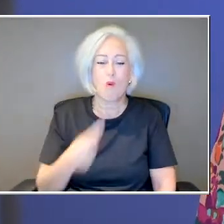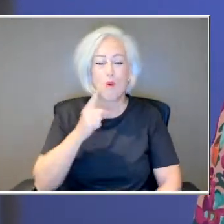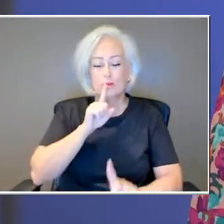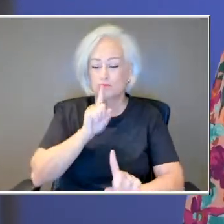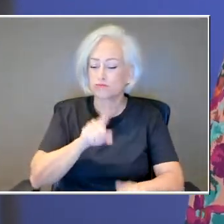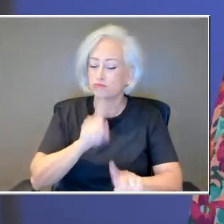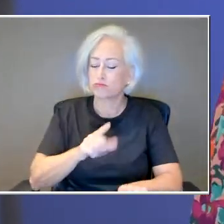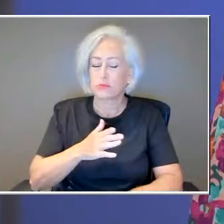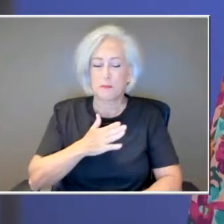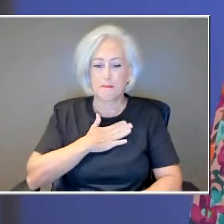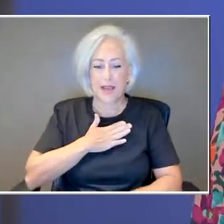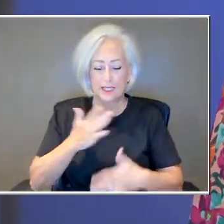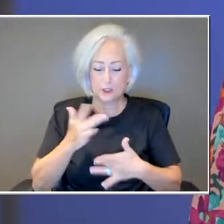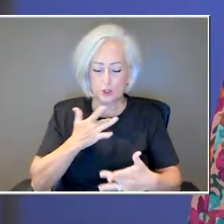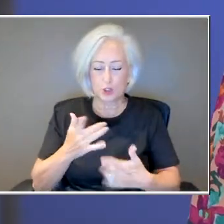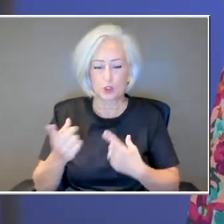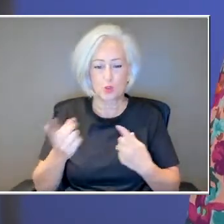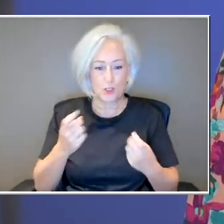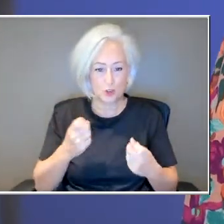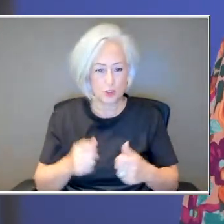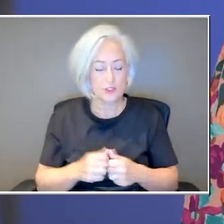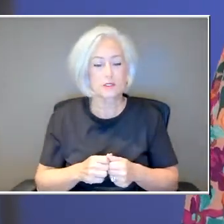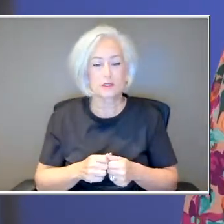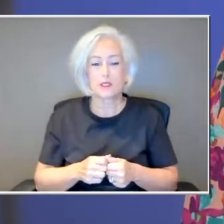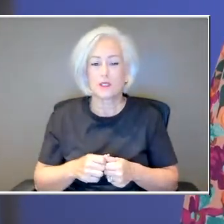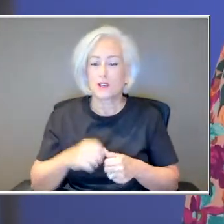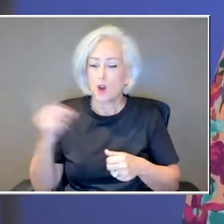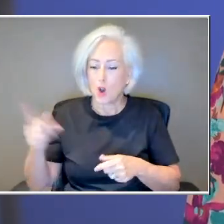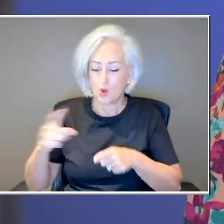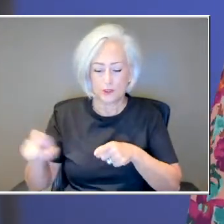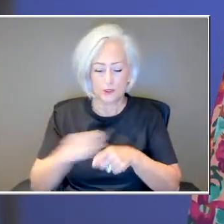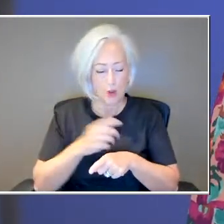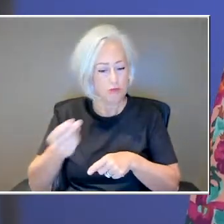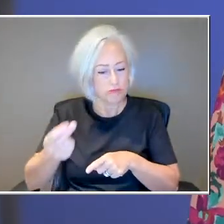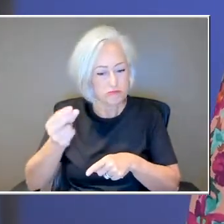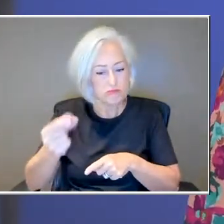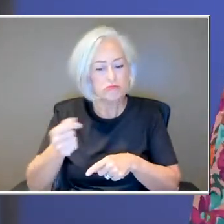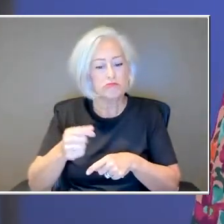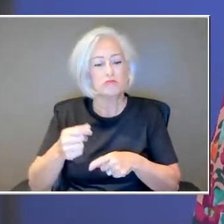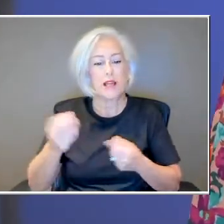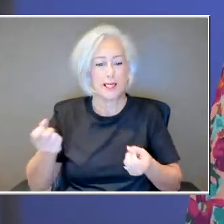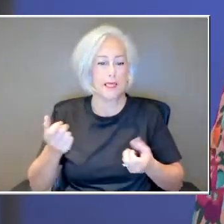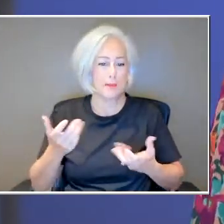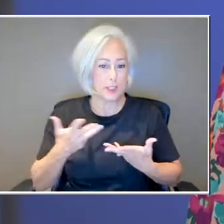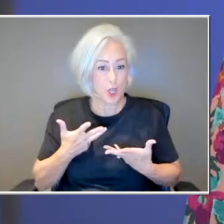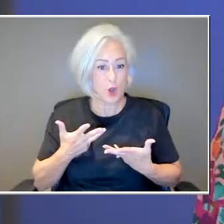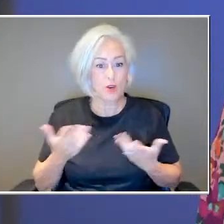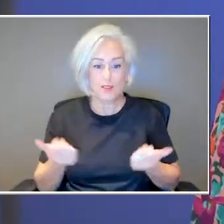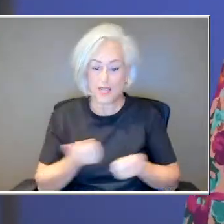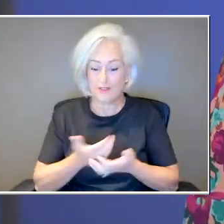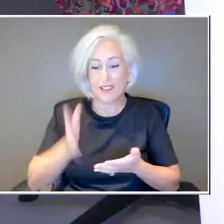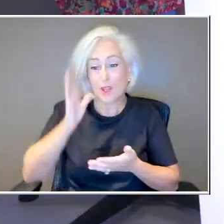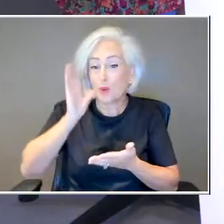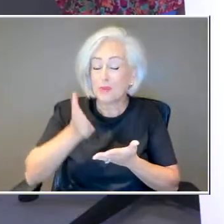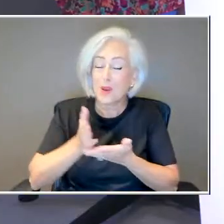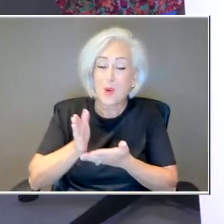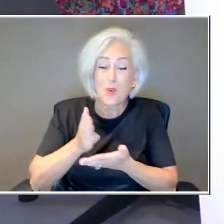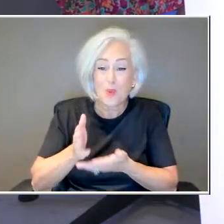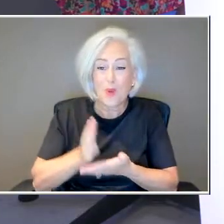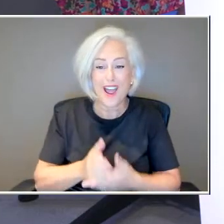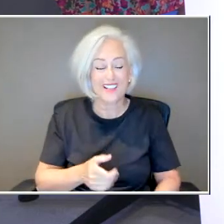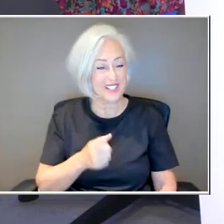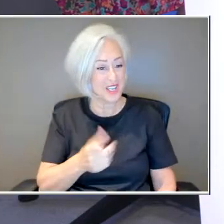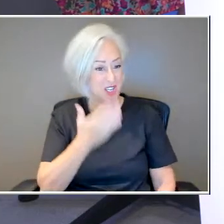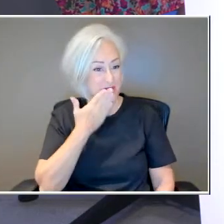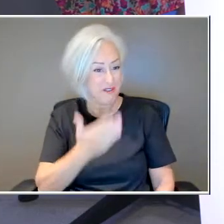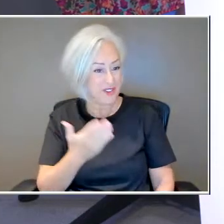and they would always call me back timely and always just let us know that you know, everything was going to be okay. And you got some pretty good girlfriends. I